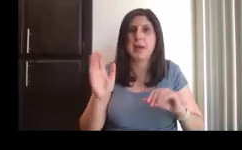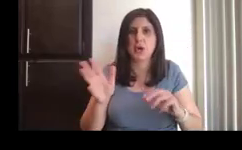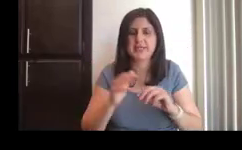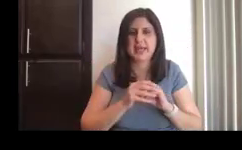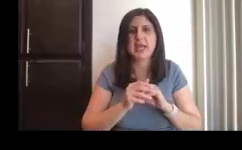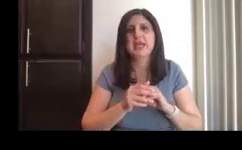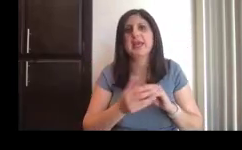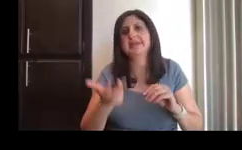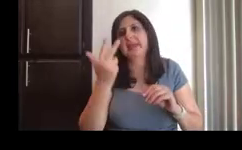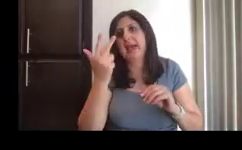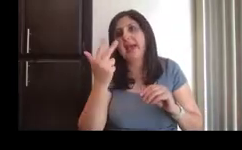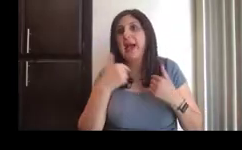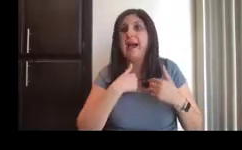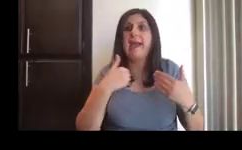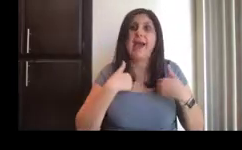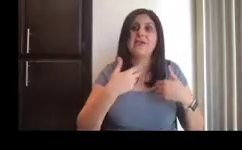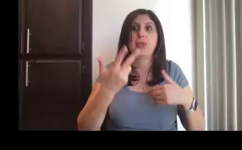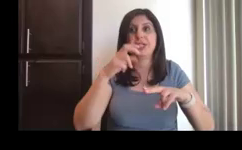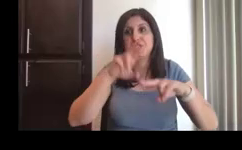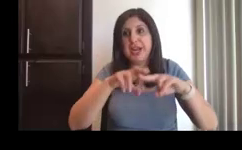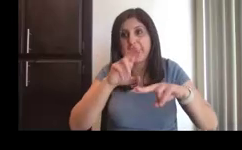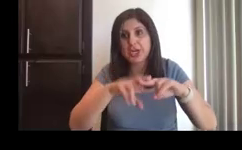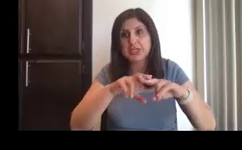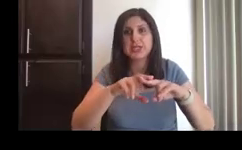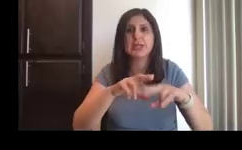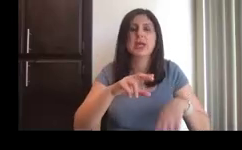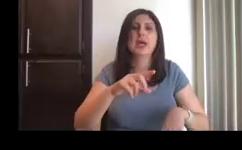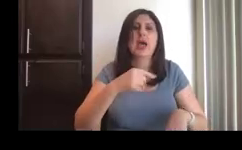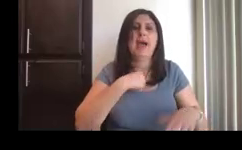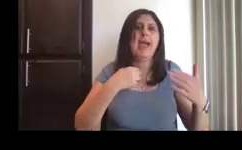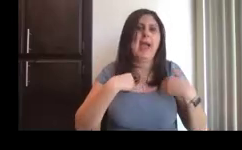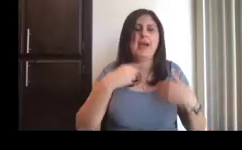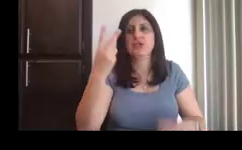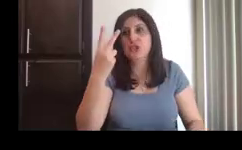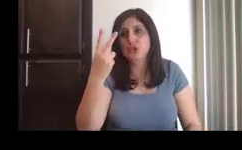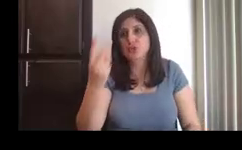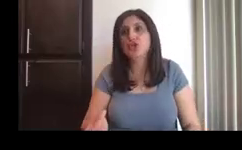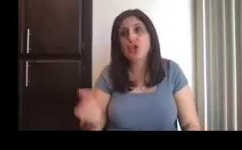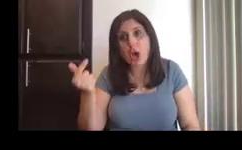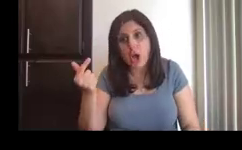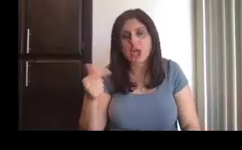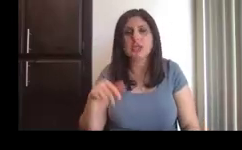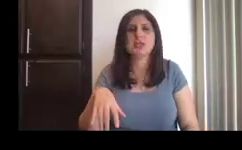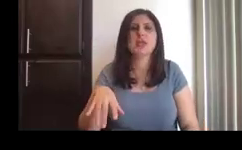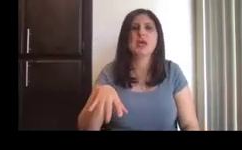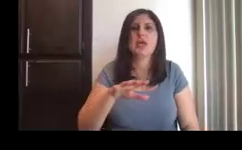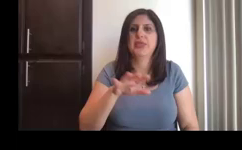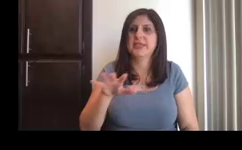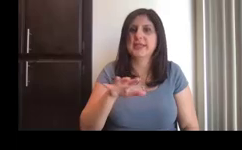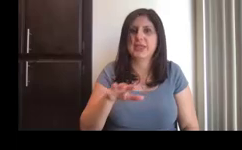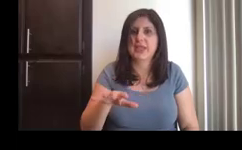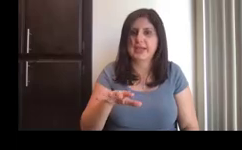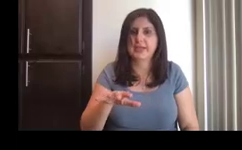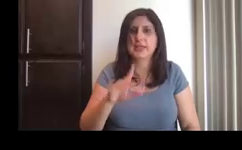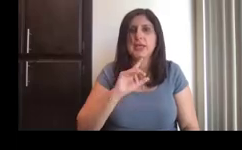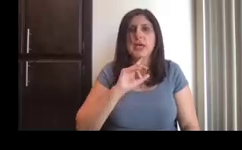would memorize that. It's like I have 3 chairs. I have 2 dogs,